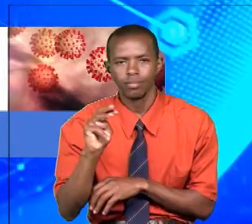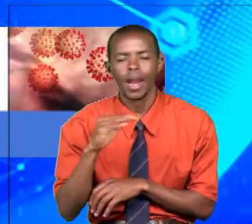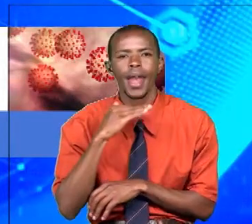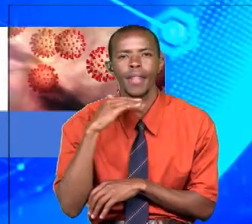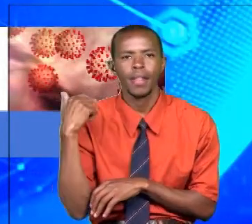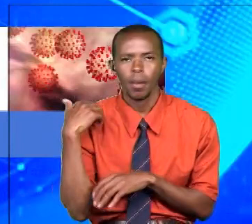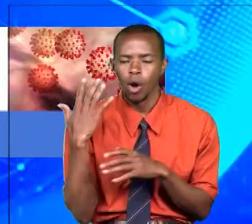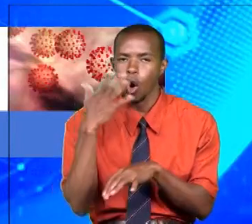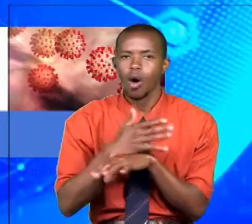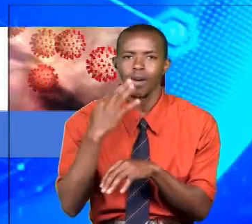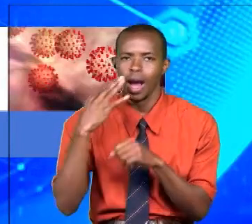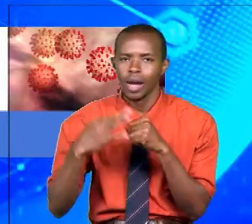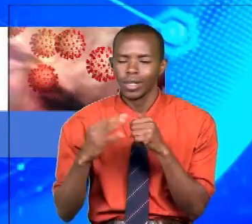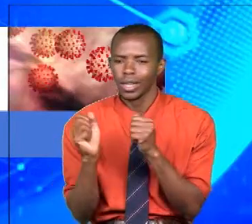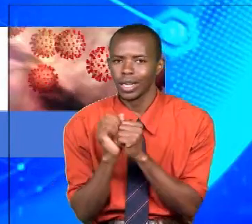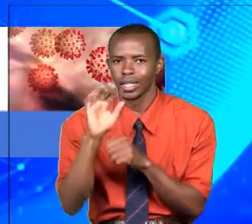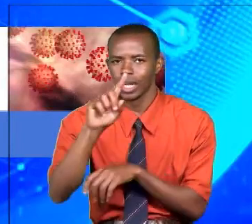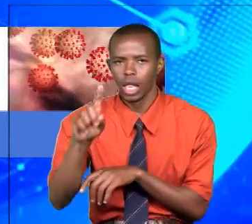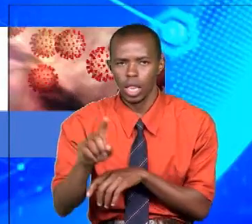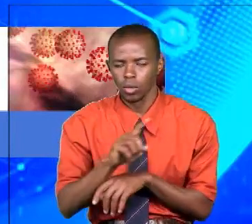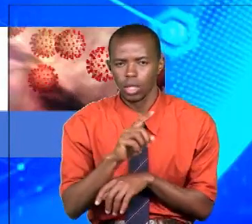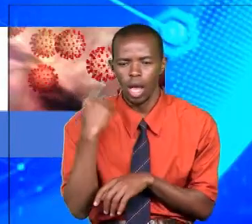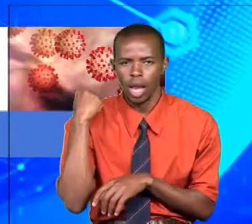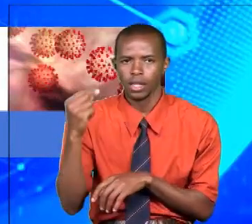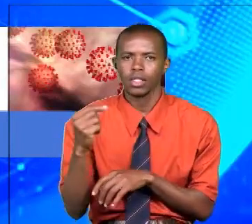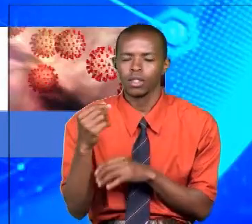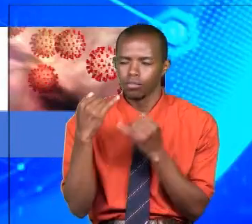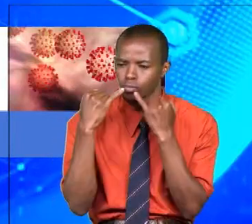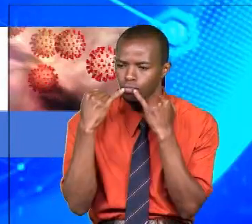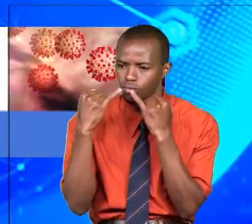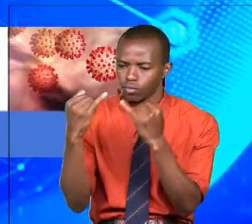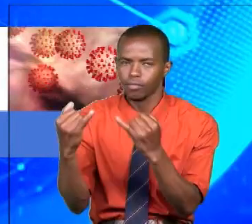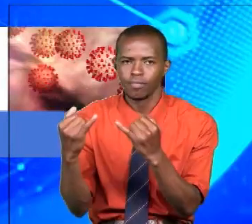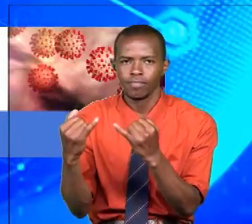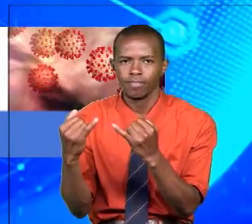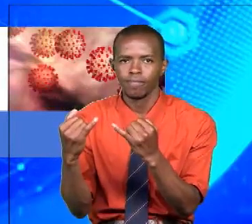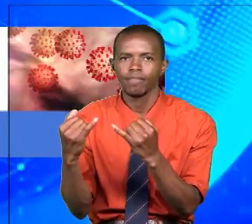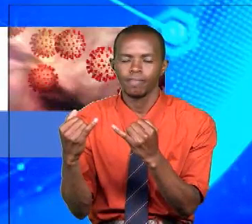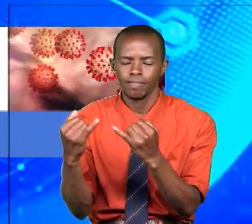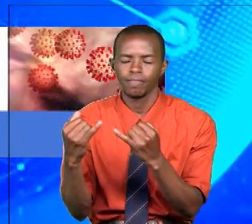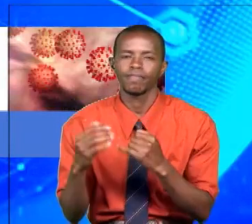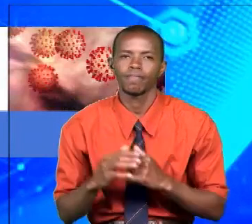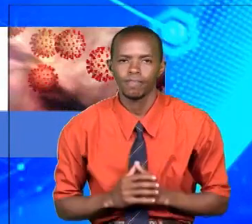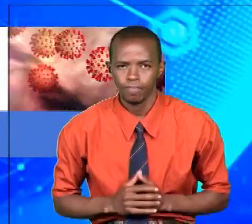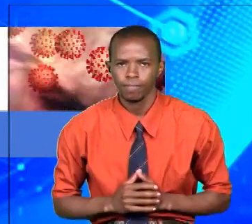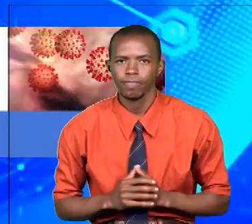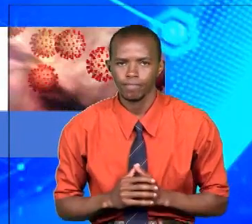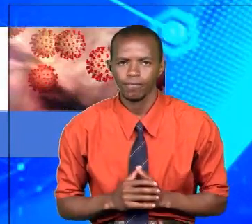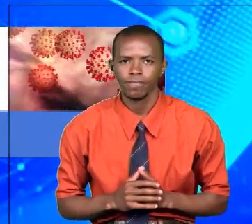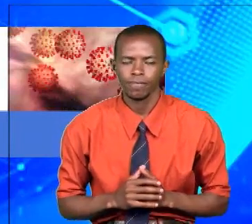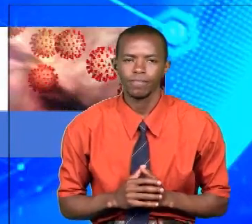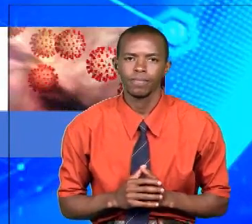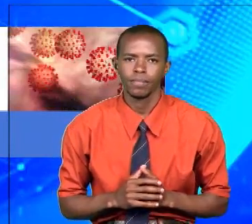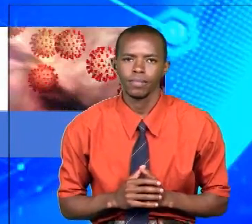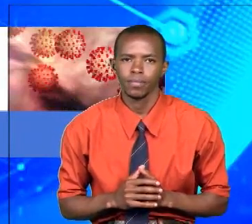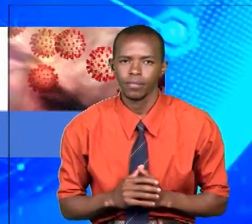now surpasses 813,000, according to the latest data released by the Center for Systems Science and Engineering at Johns Hopkins